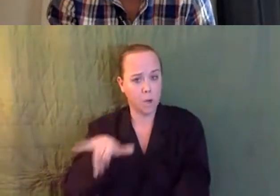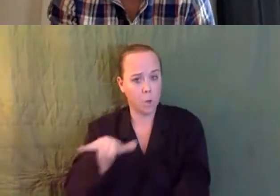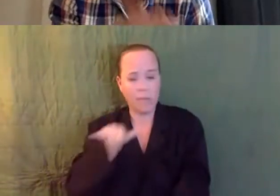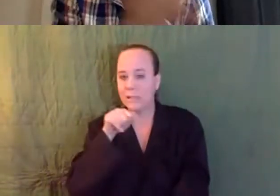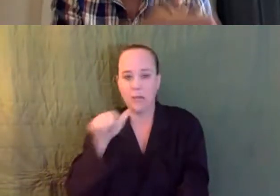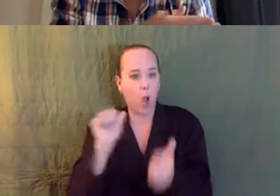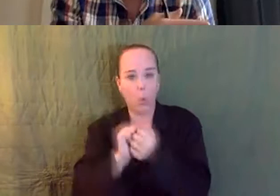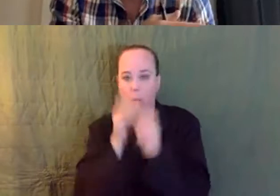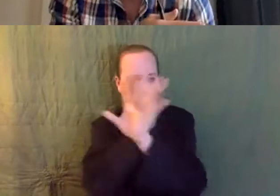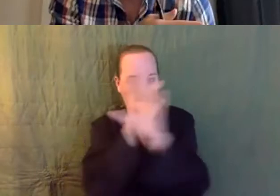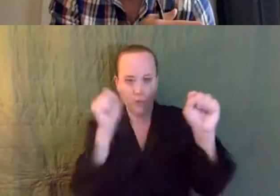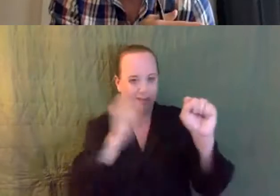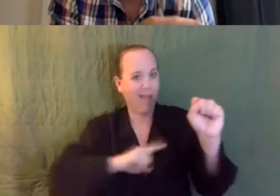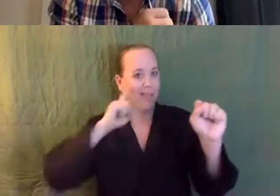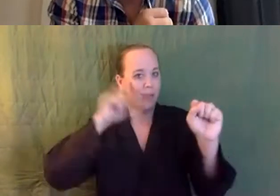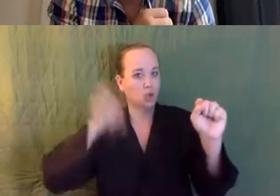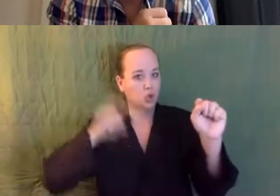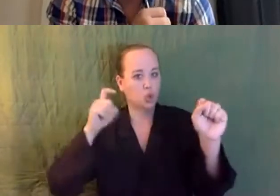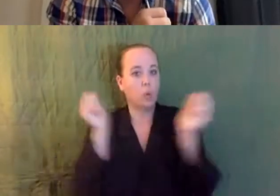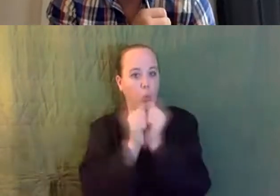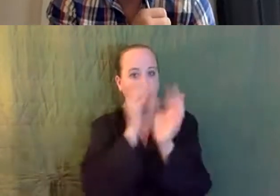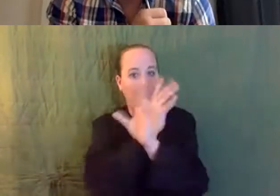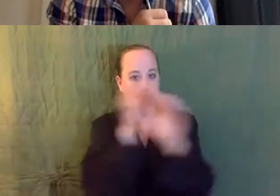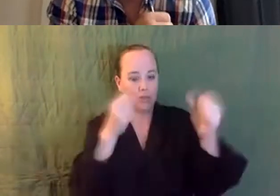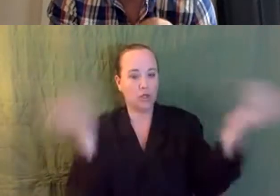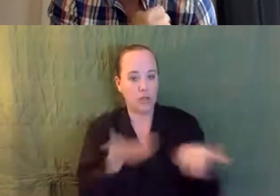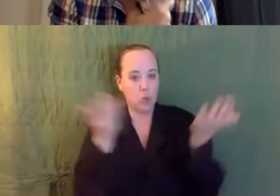presidential cycle. And I think they should be coupled with the presidential in San